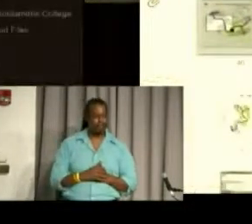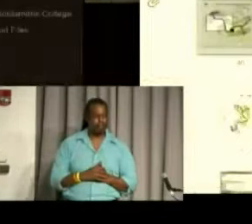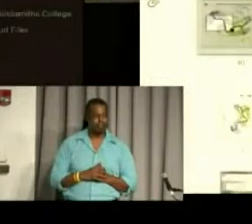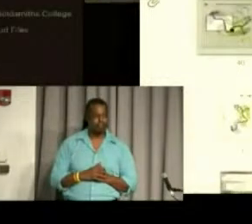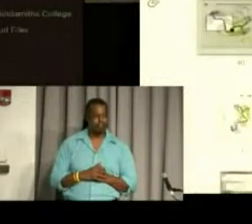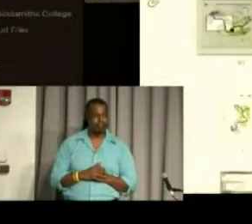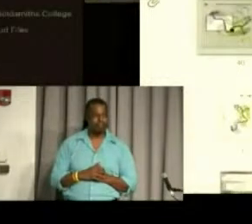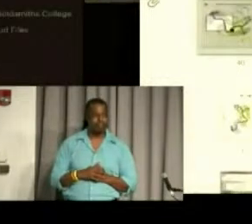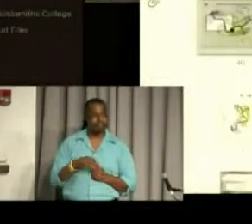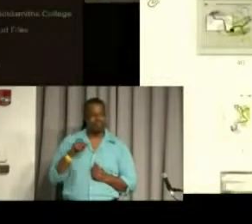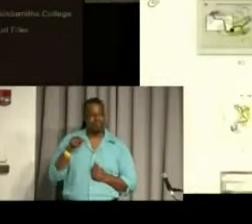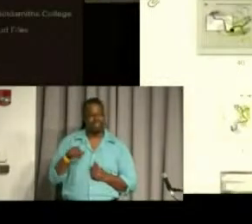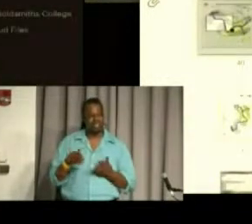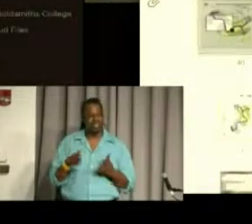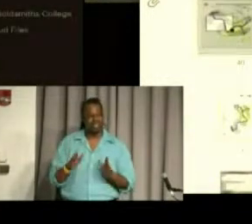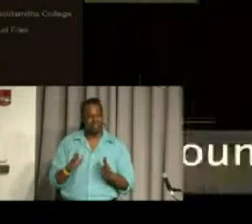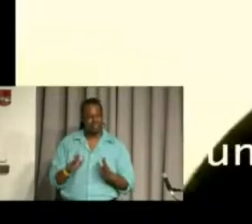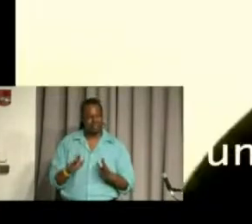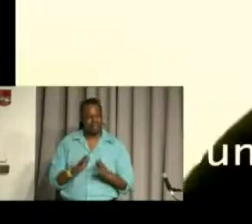In this way,